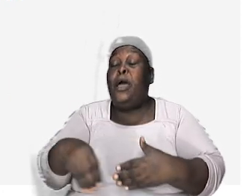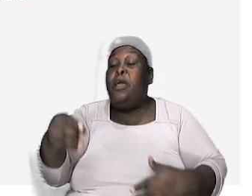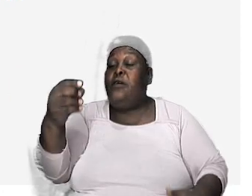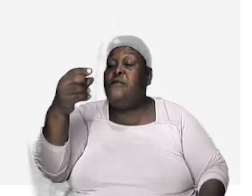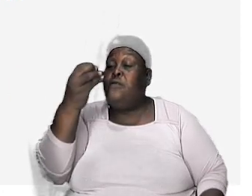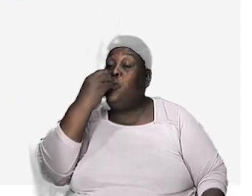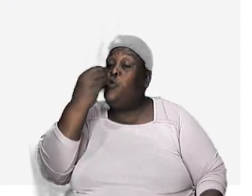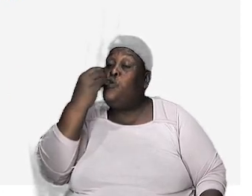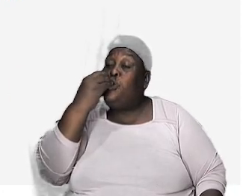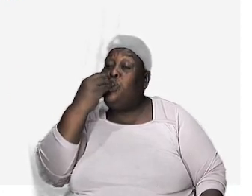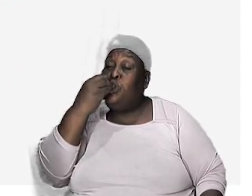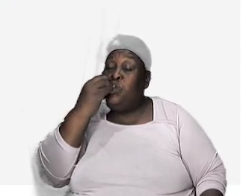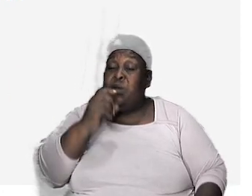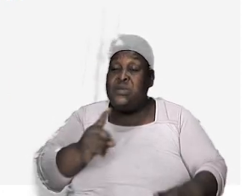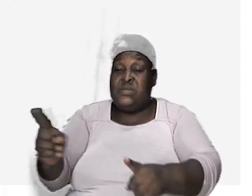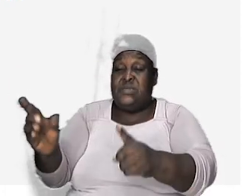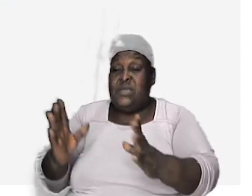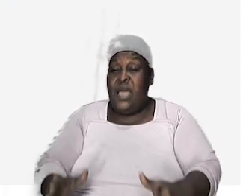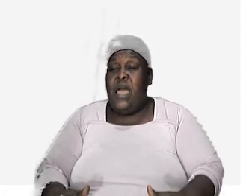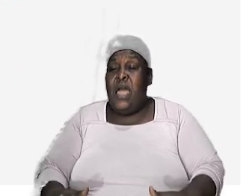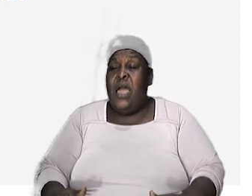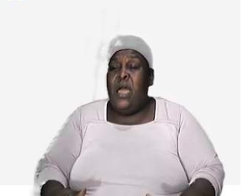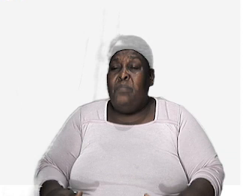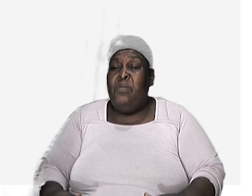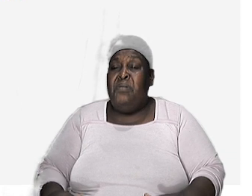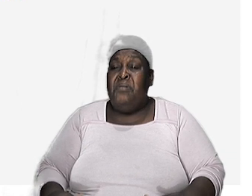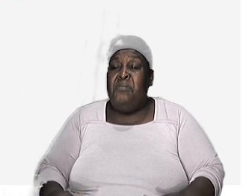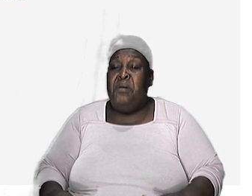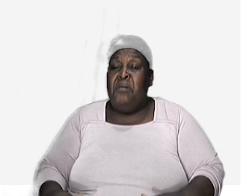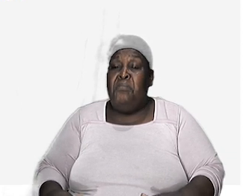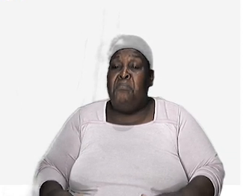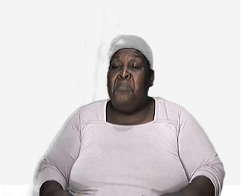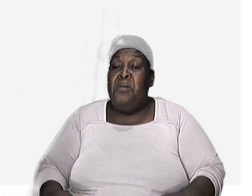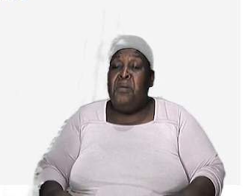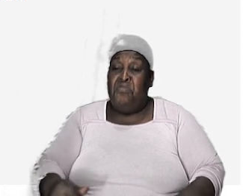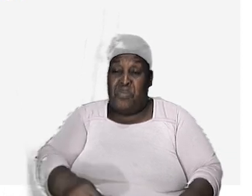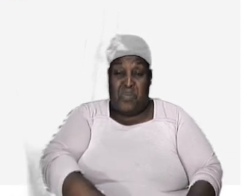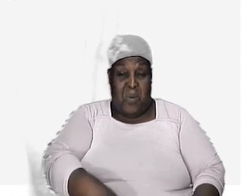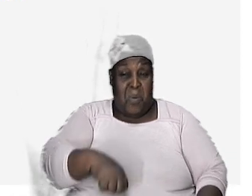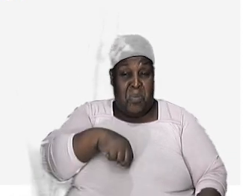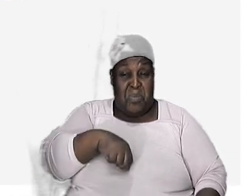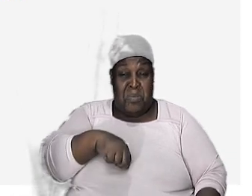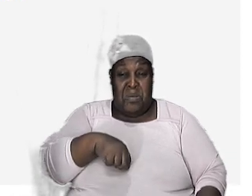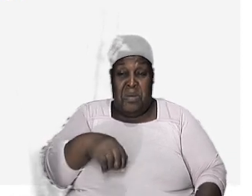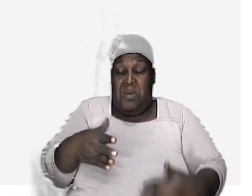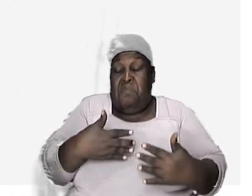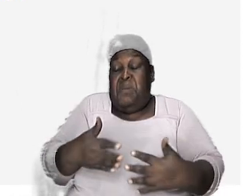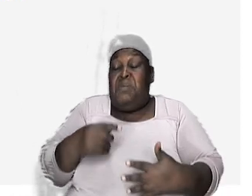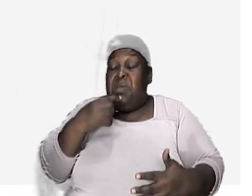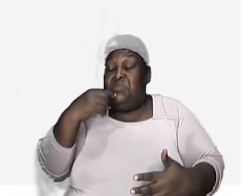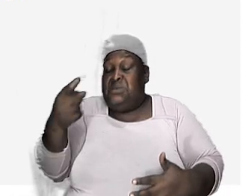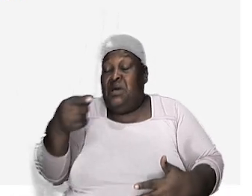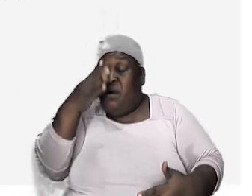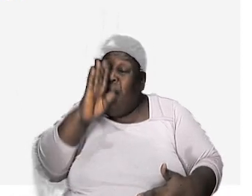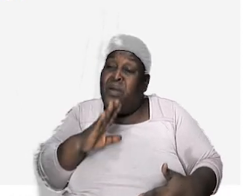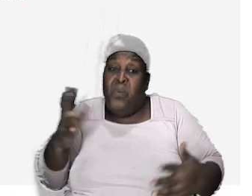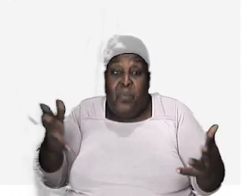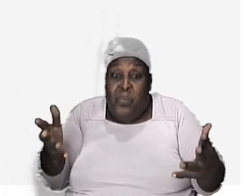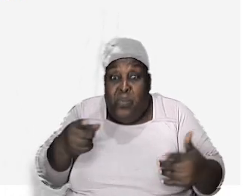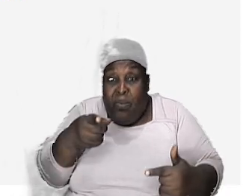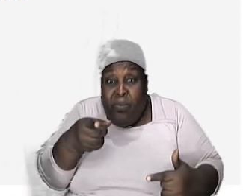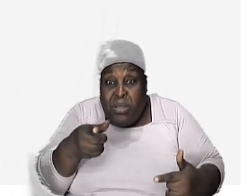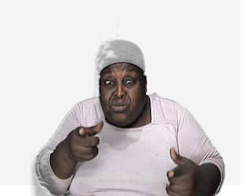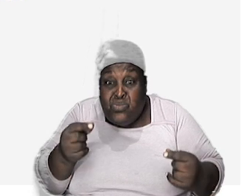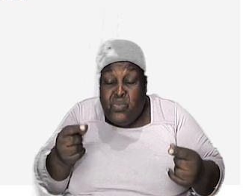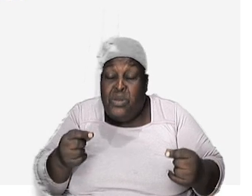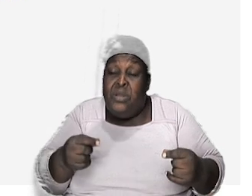Jews themselves, if you can remember, they were very prejudiced, and they probably would have said, God, what you do? There are many cases where a crowd came and the